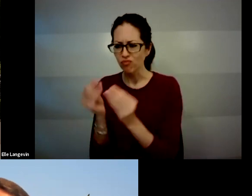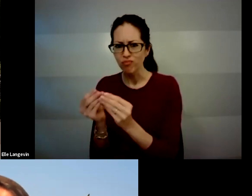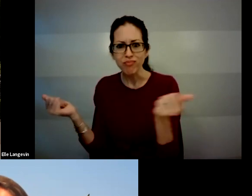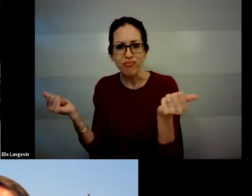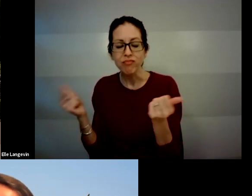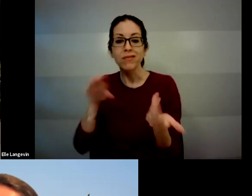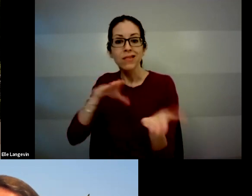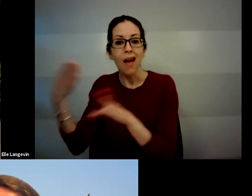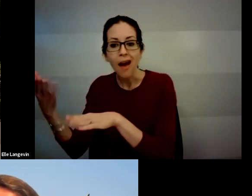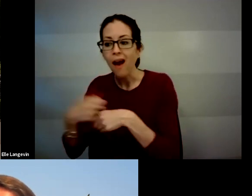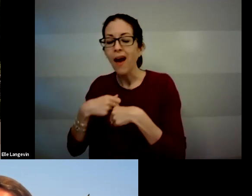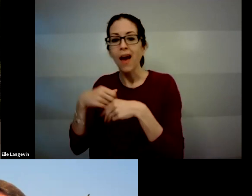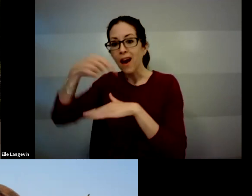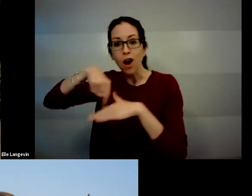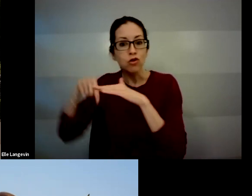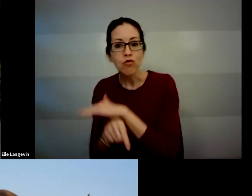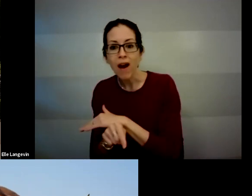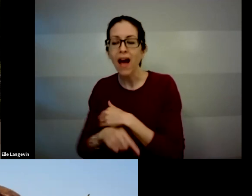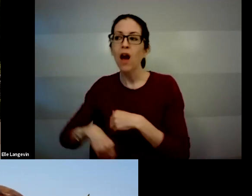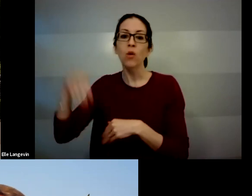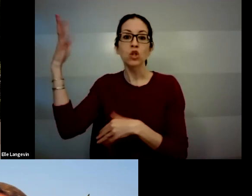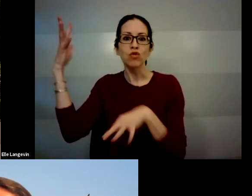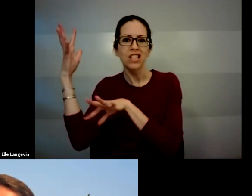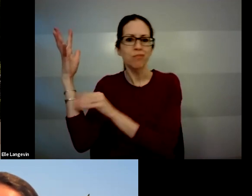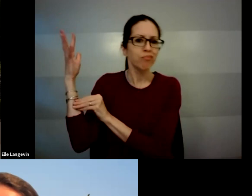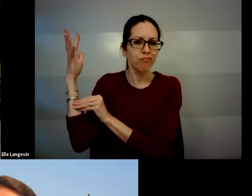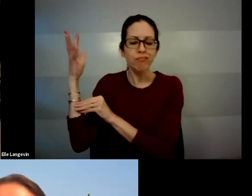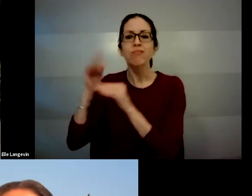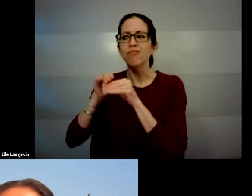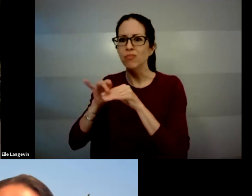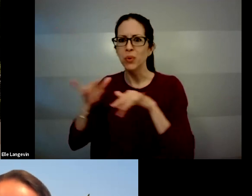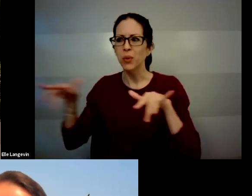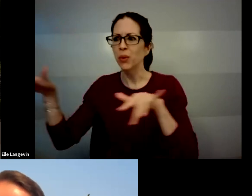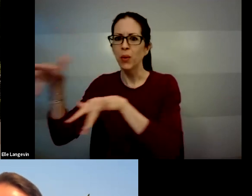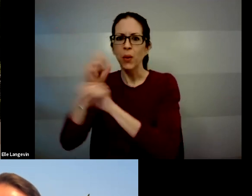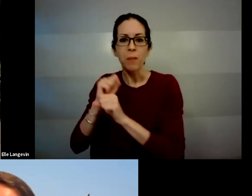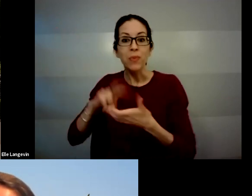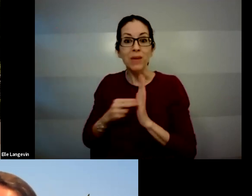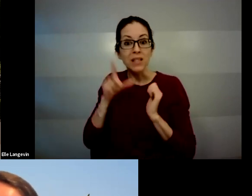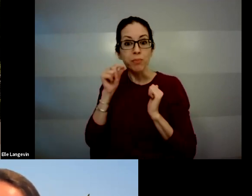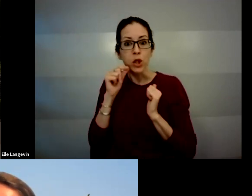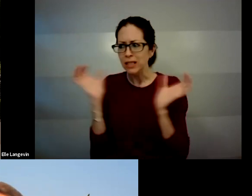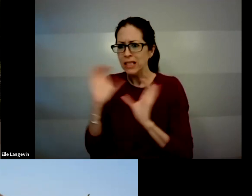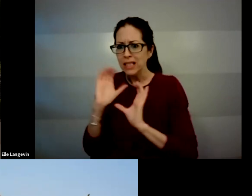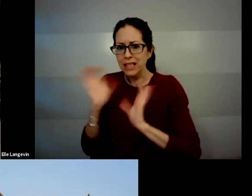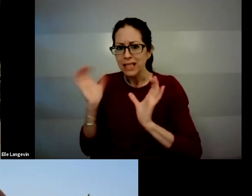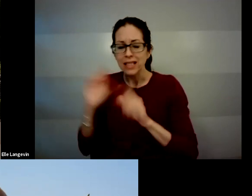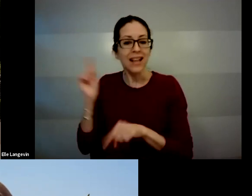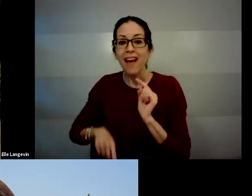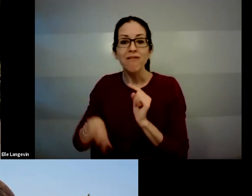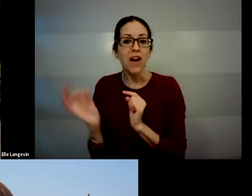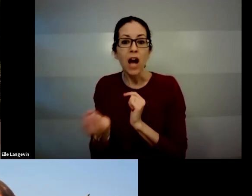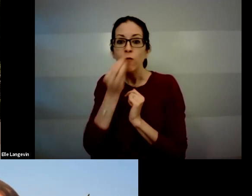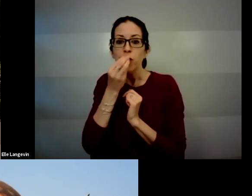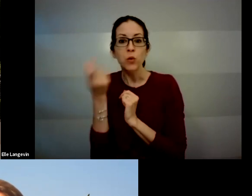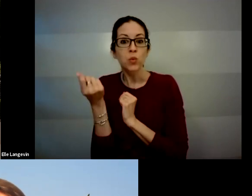into the trees. So these migratory birds need to travel to other parts of the world to find those insects so that they can survive, to come all the way